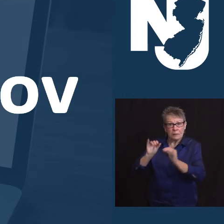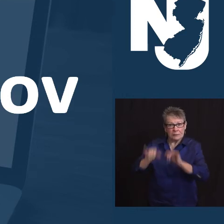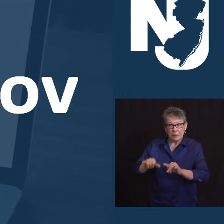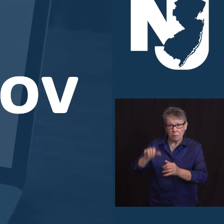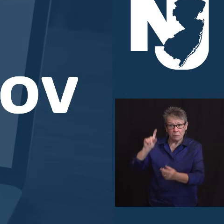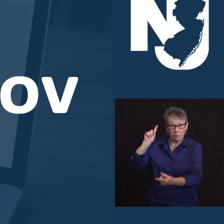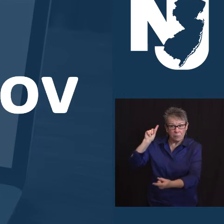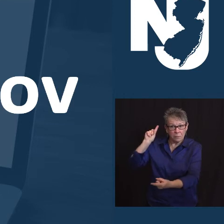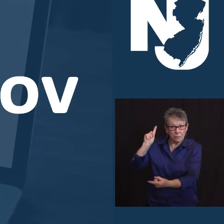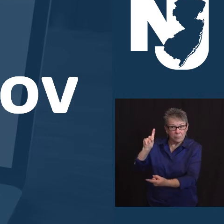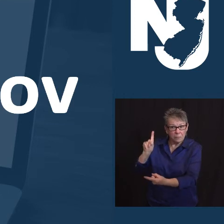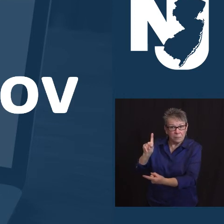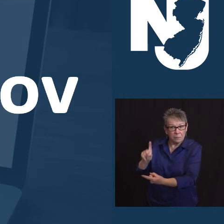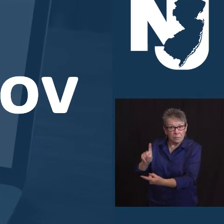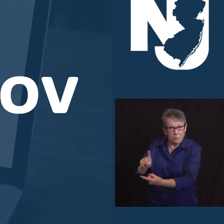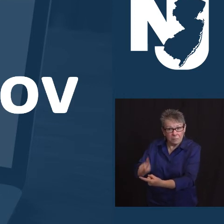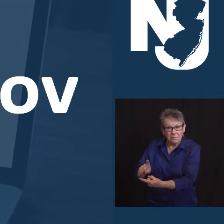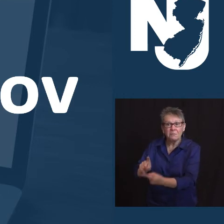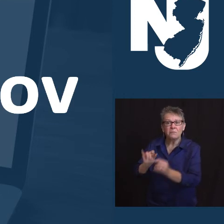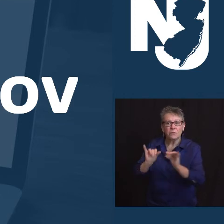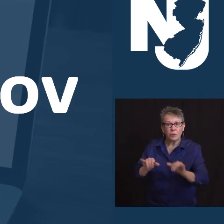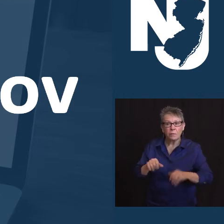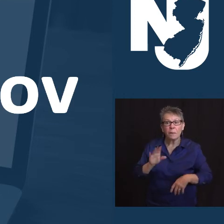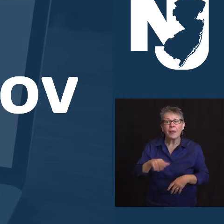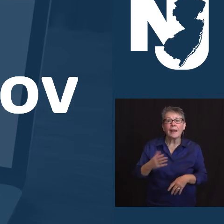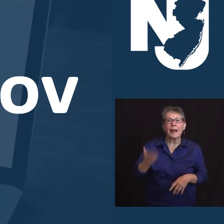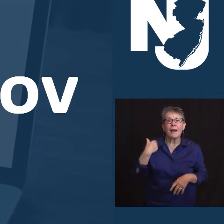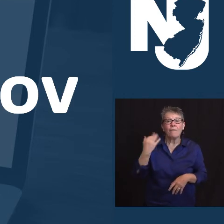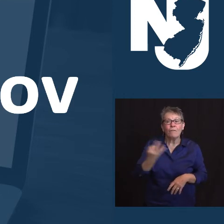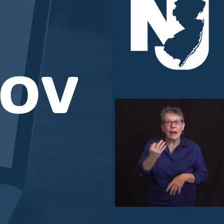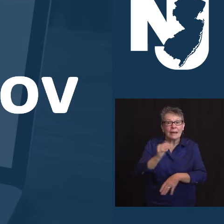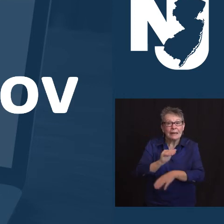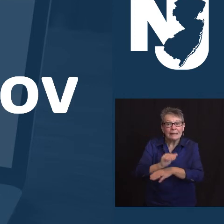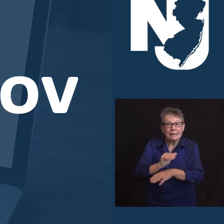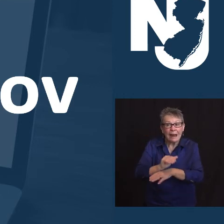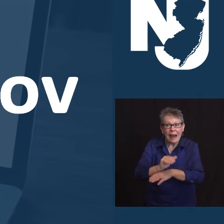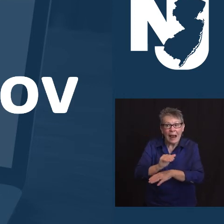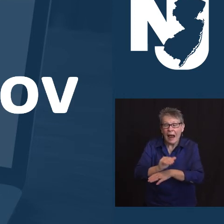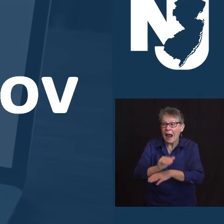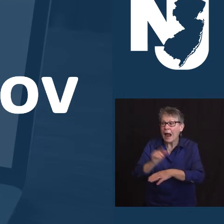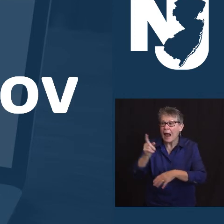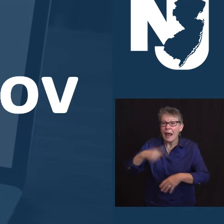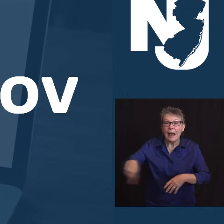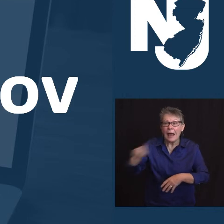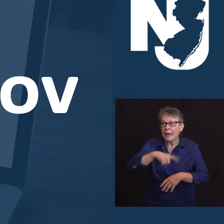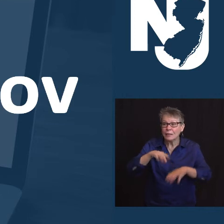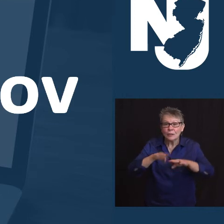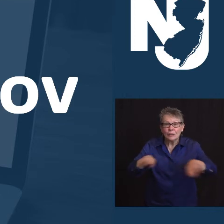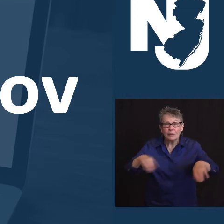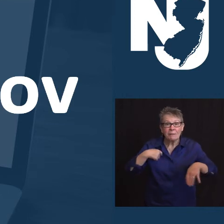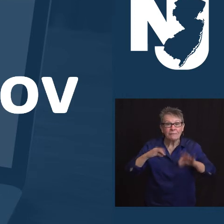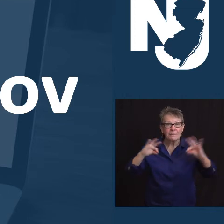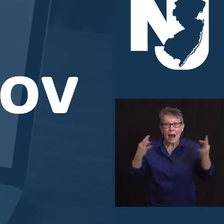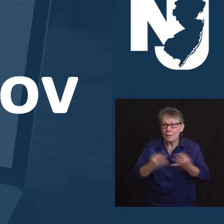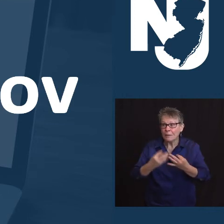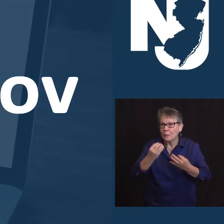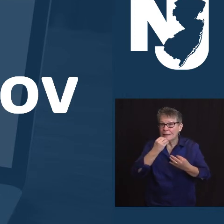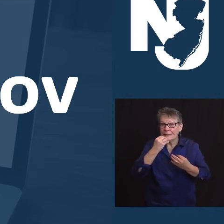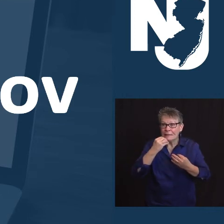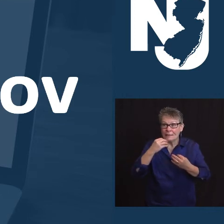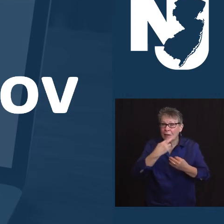chilly, but it was good to see a good spirit, and let's get that, hope that